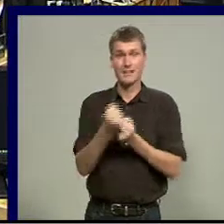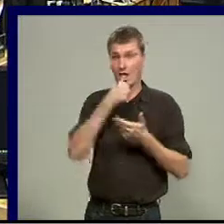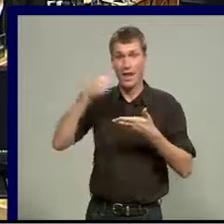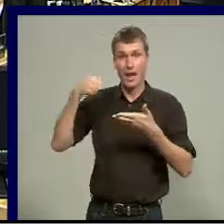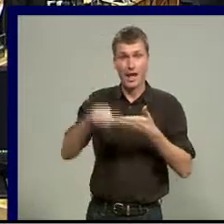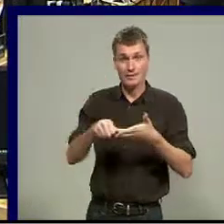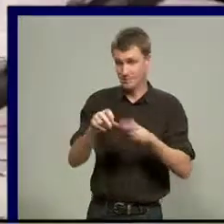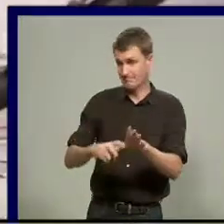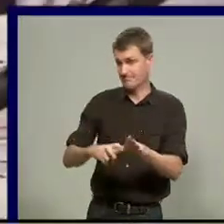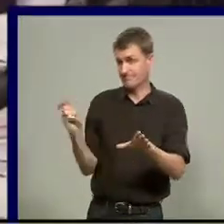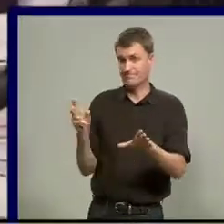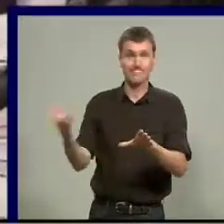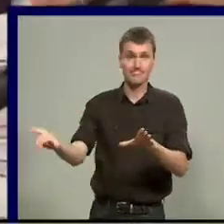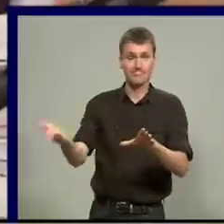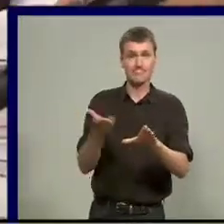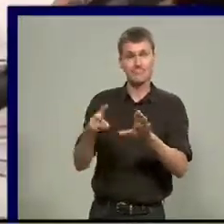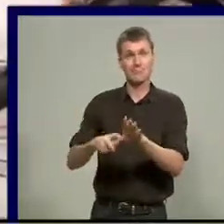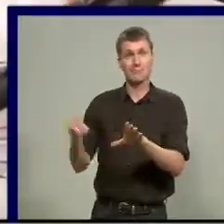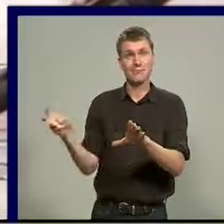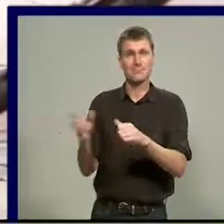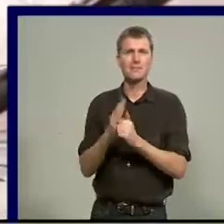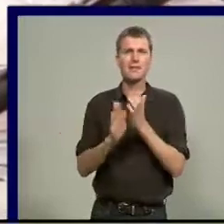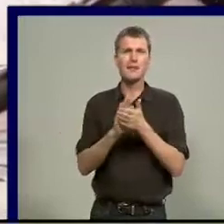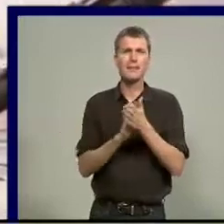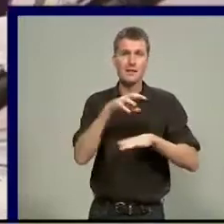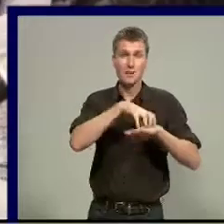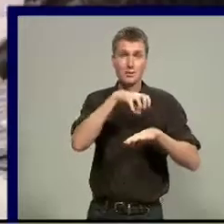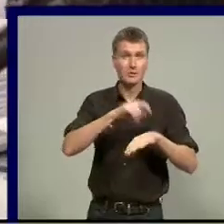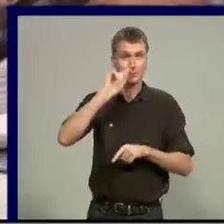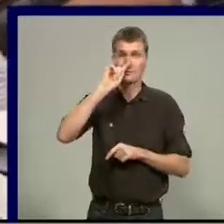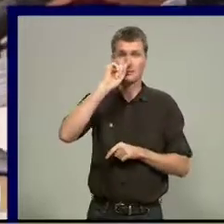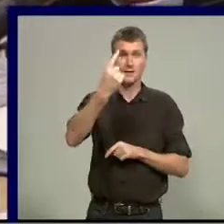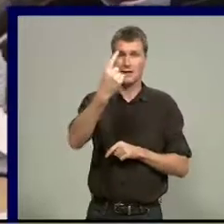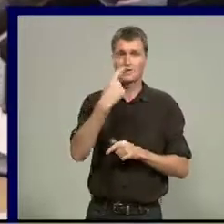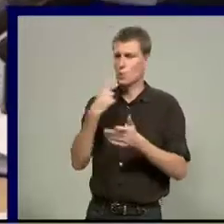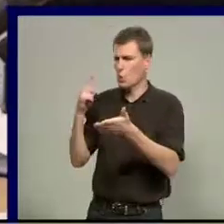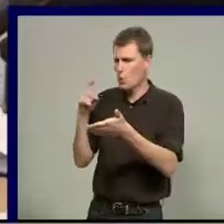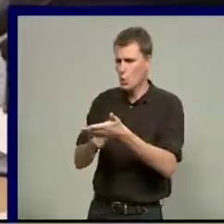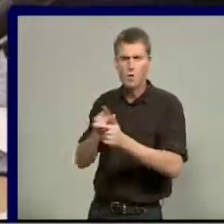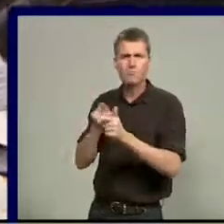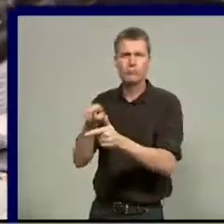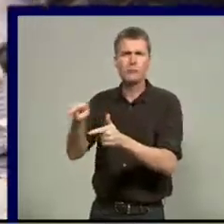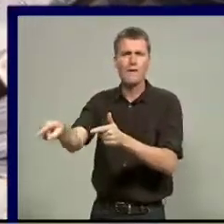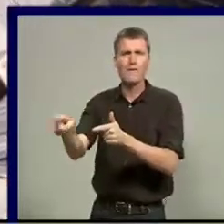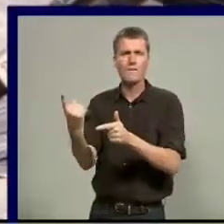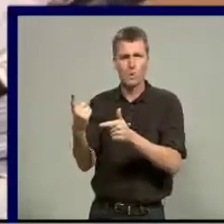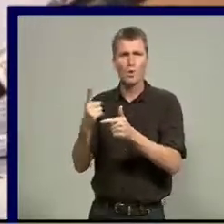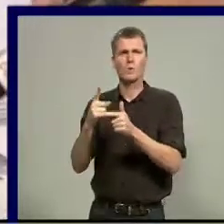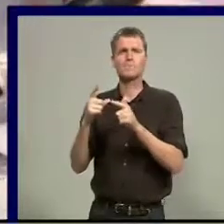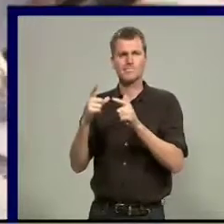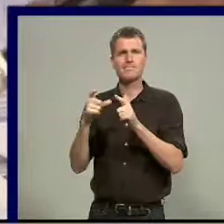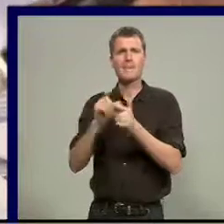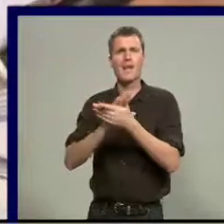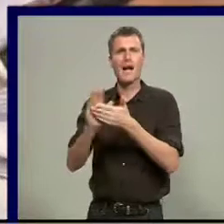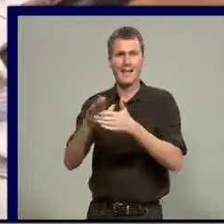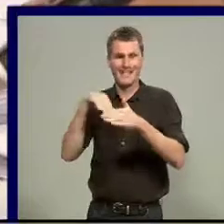resignation from Mr Harding, leaving the IPENZ unable to make an order against Mr Harding in one of two disciplinary